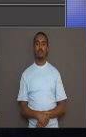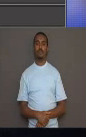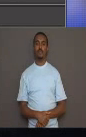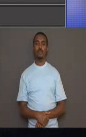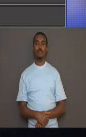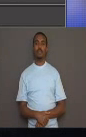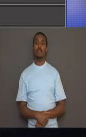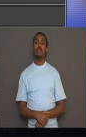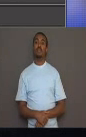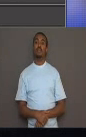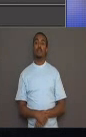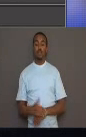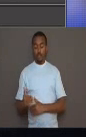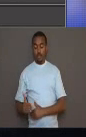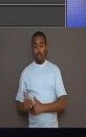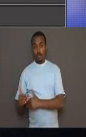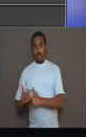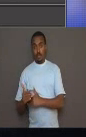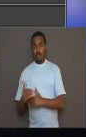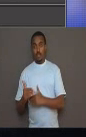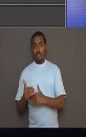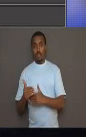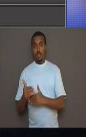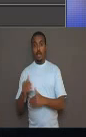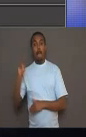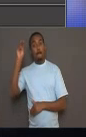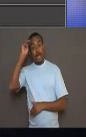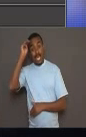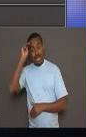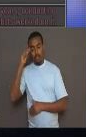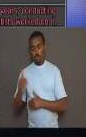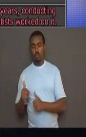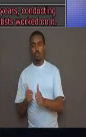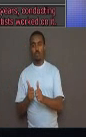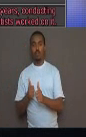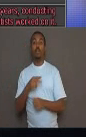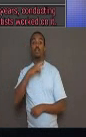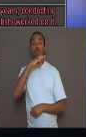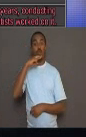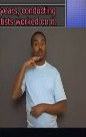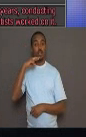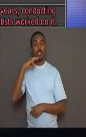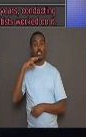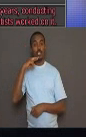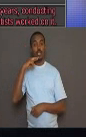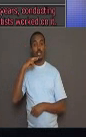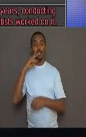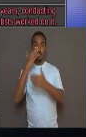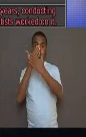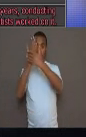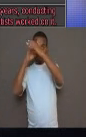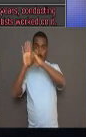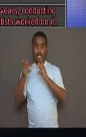The event for Mir is the following. A Russian space station